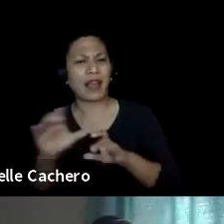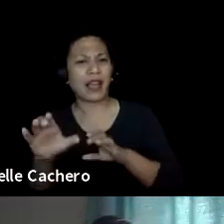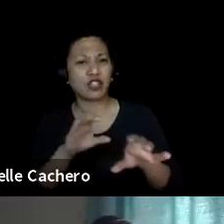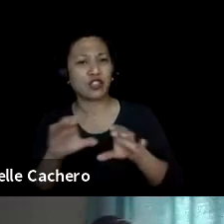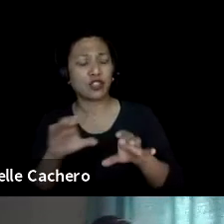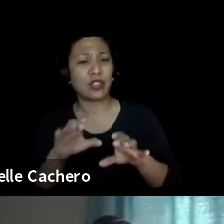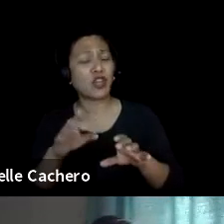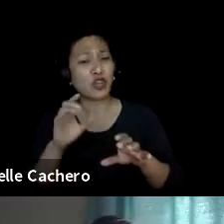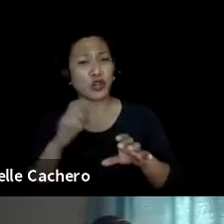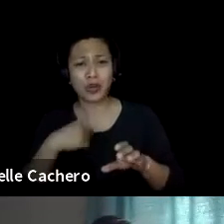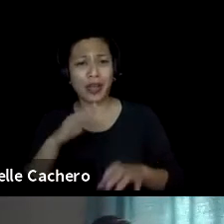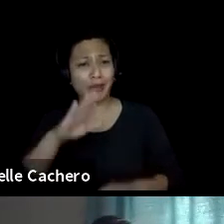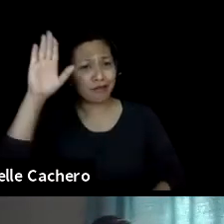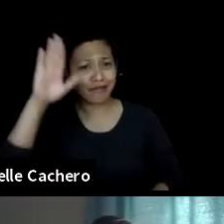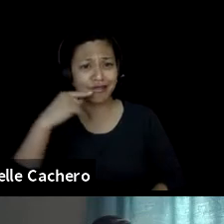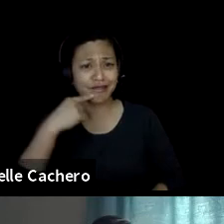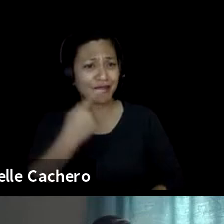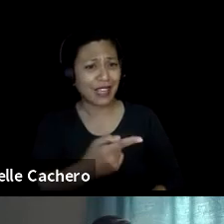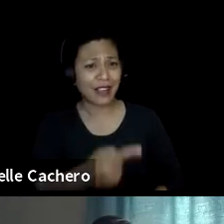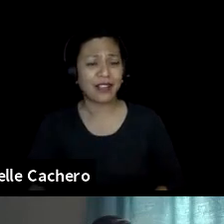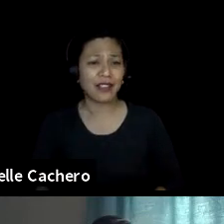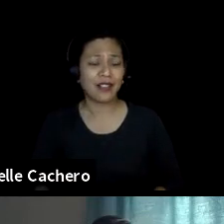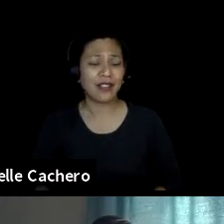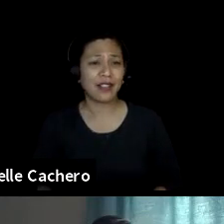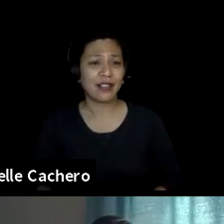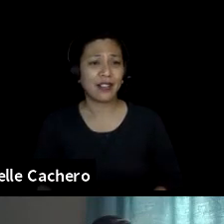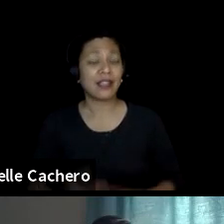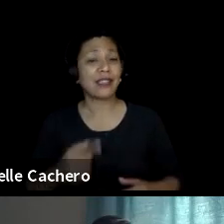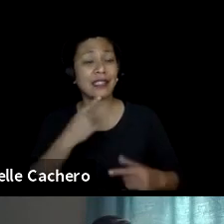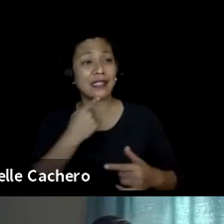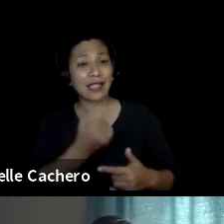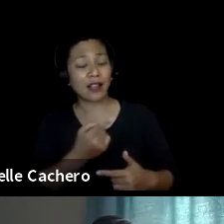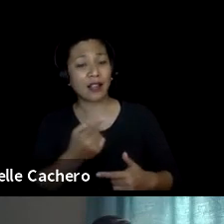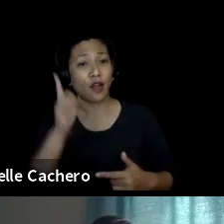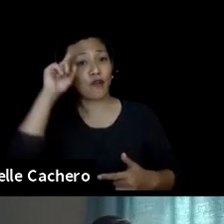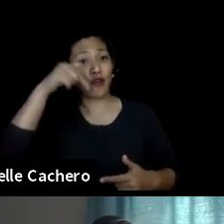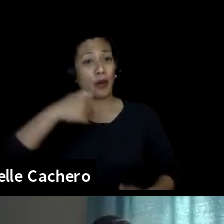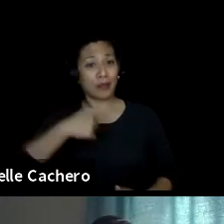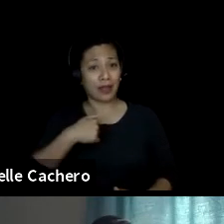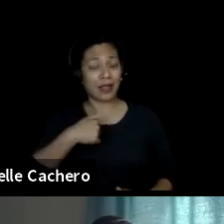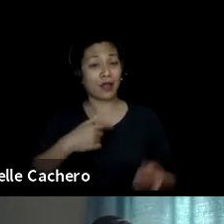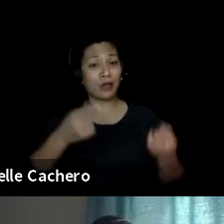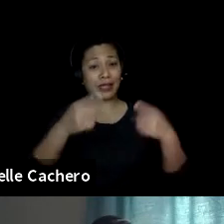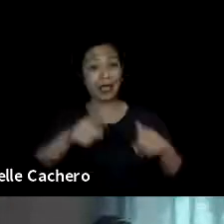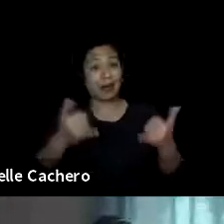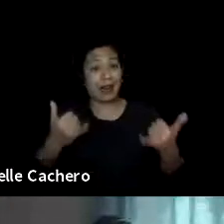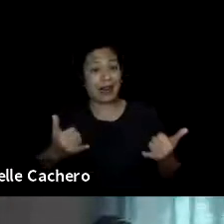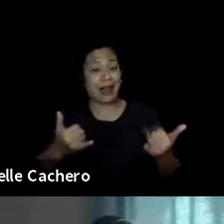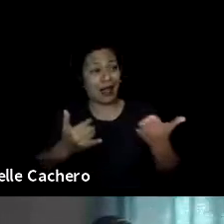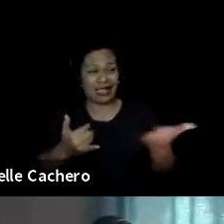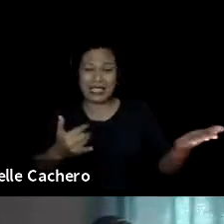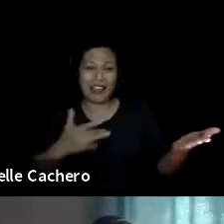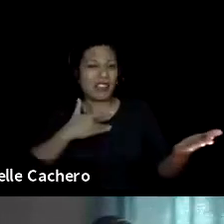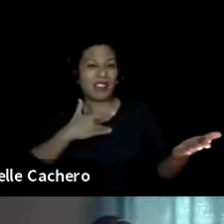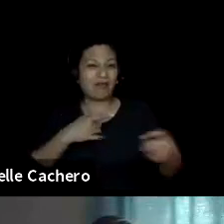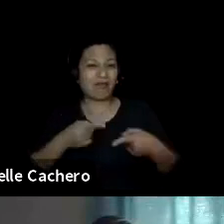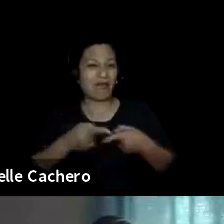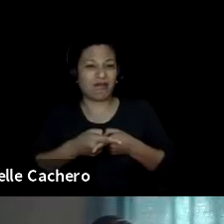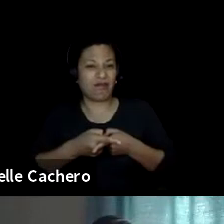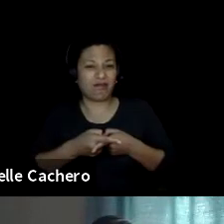that out there. You can say, you know, for me, whatever is happening right here is, it shouldn't be